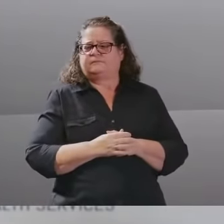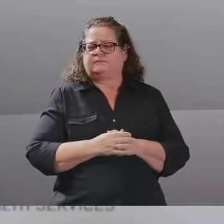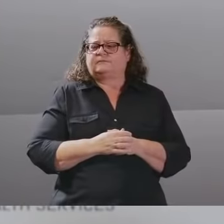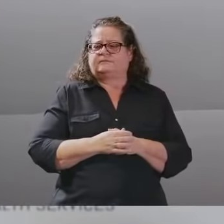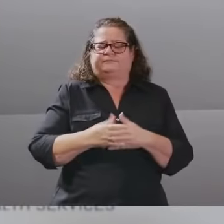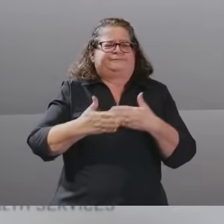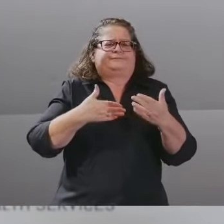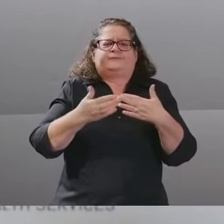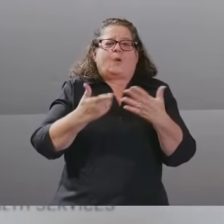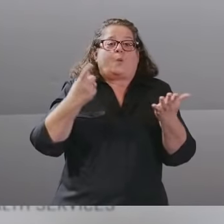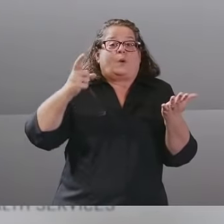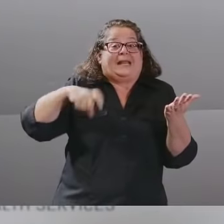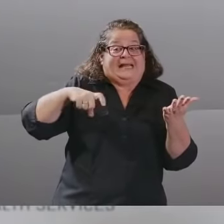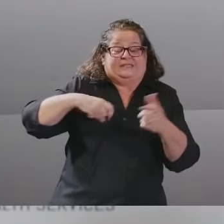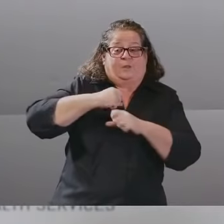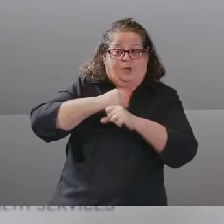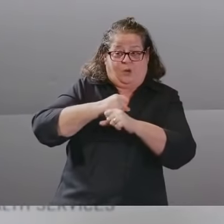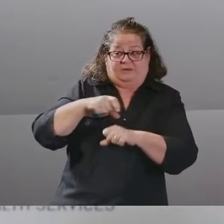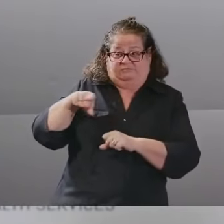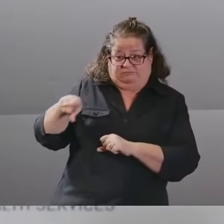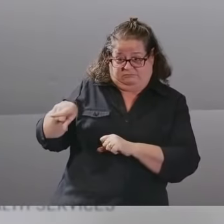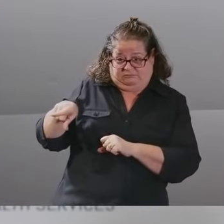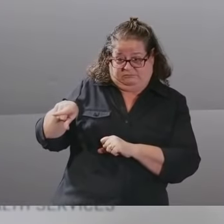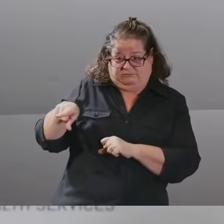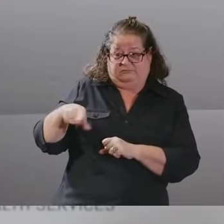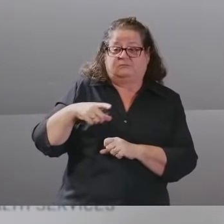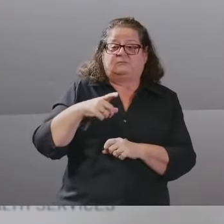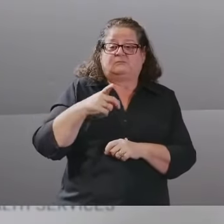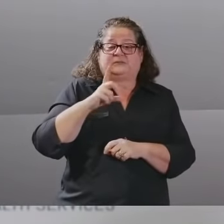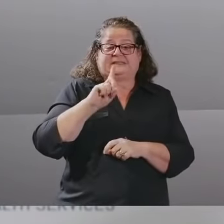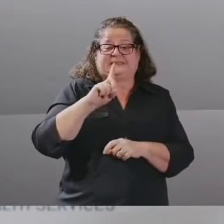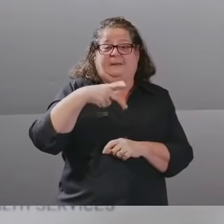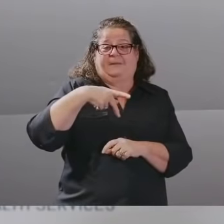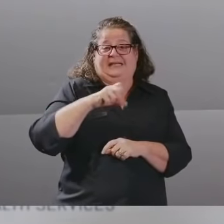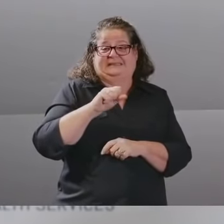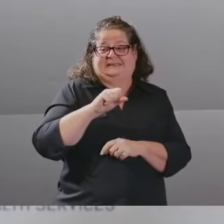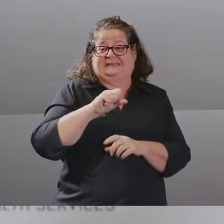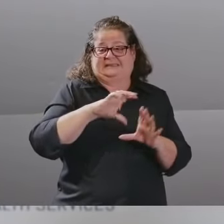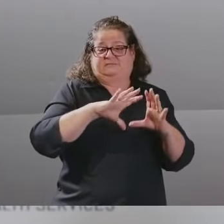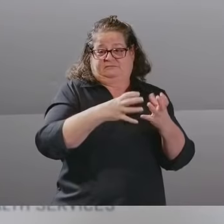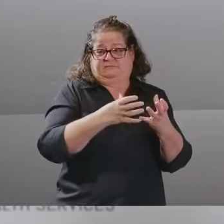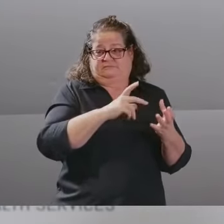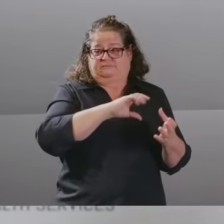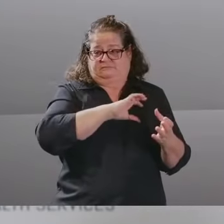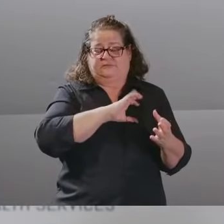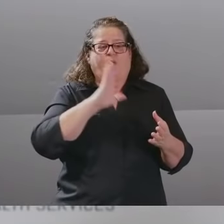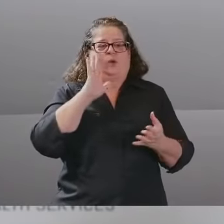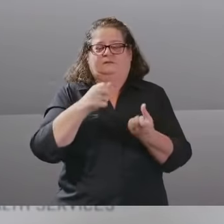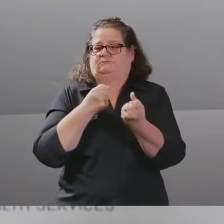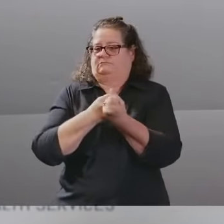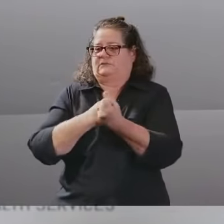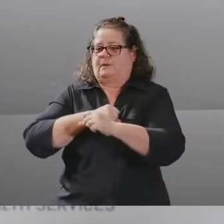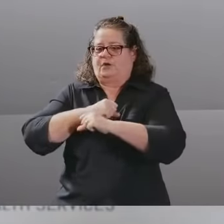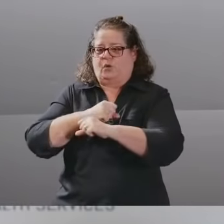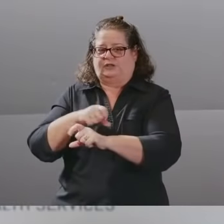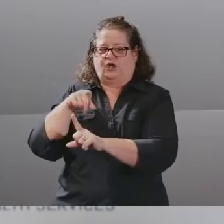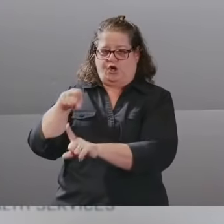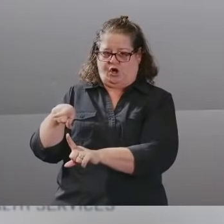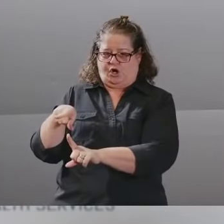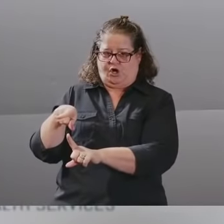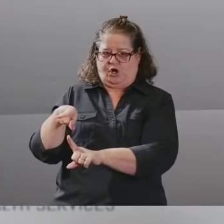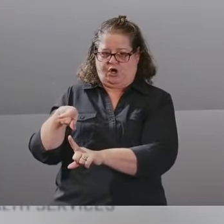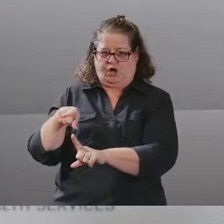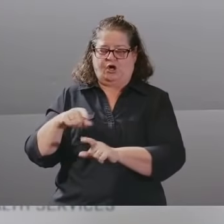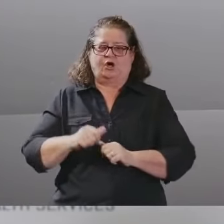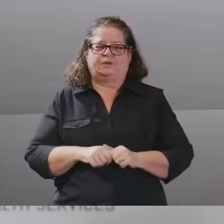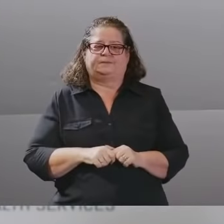her office to provide all and any available protections, both personally and professionally. And regarding the election, you said you wanted to